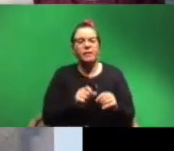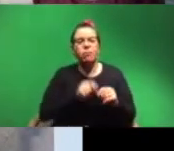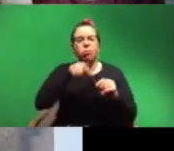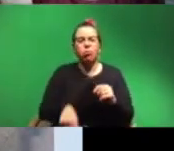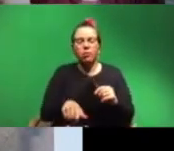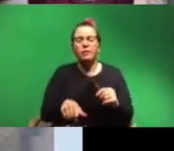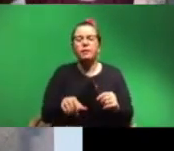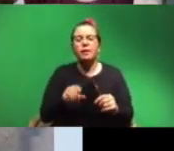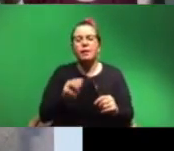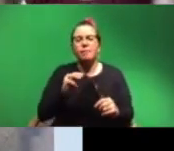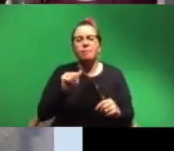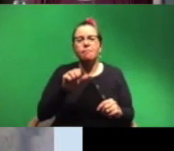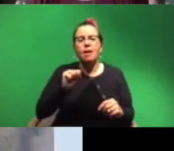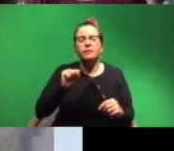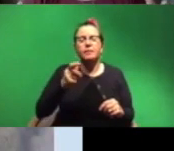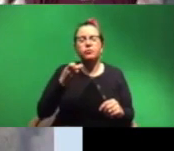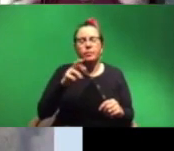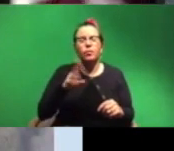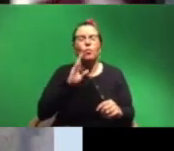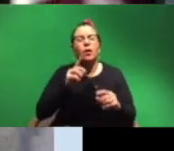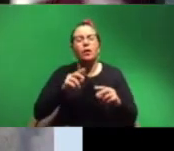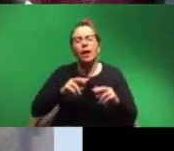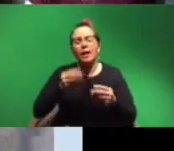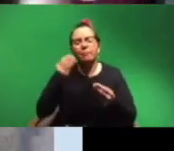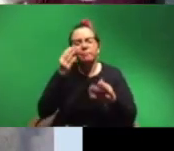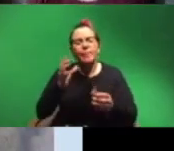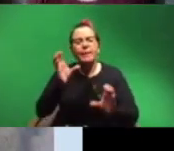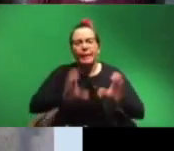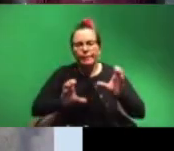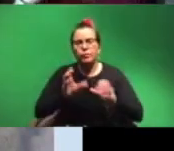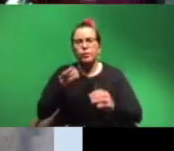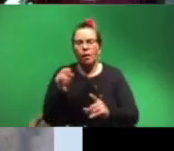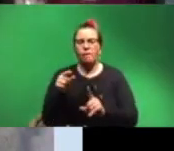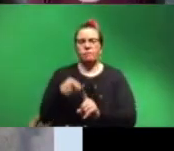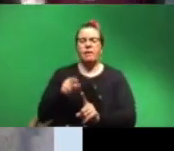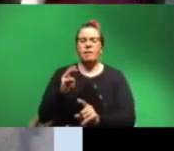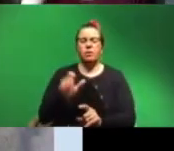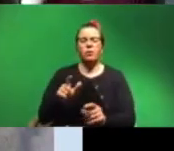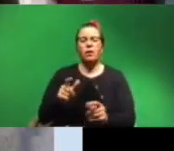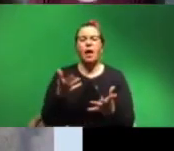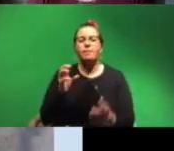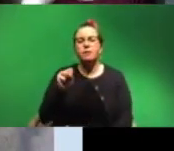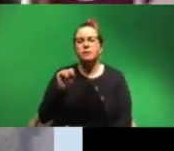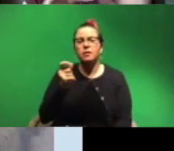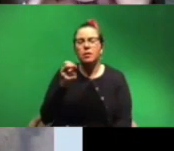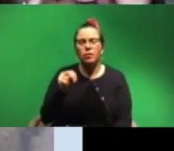mass spectrometer, and that can tell you the chemistry of the mineral. So it tells you the amount of silicon, the amount of aluminium, the amount of all of these